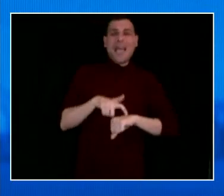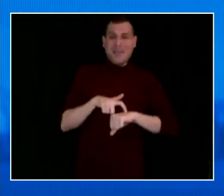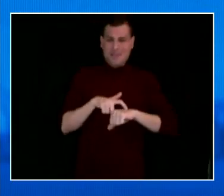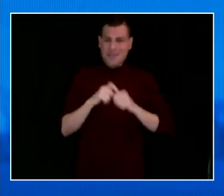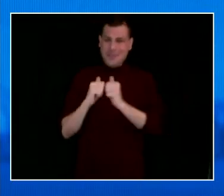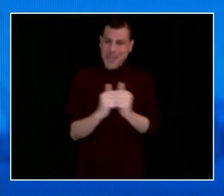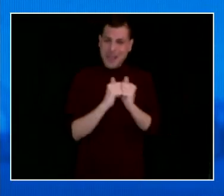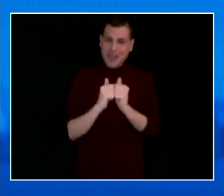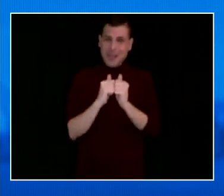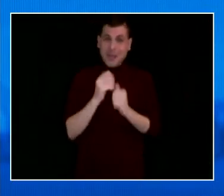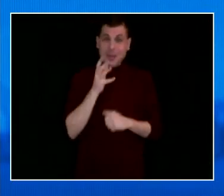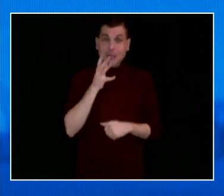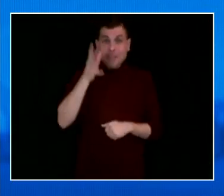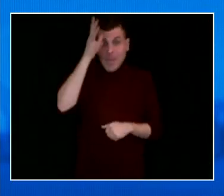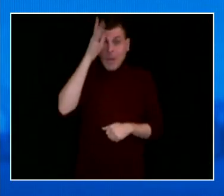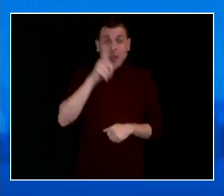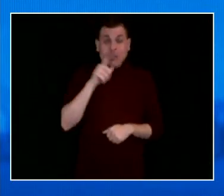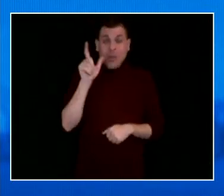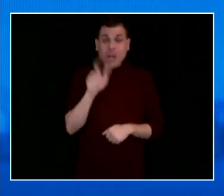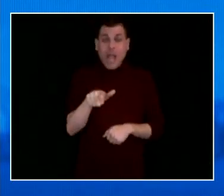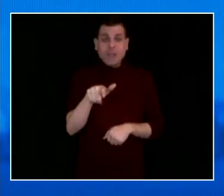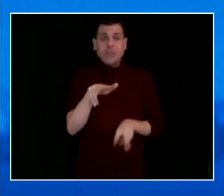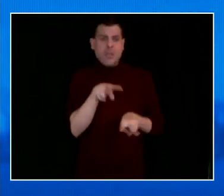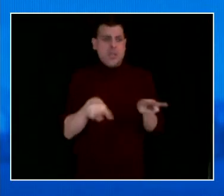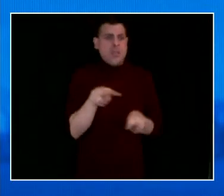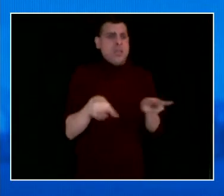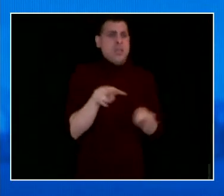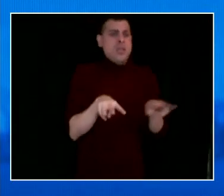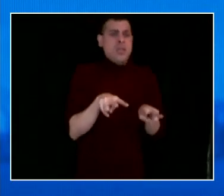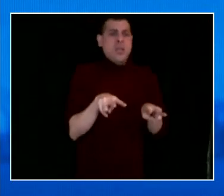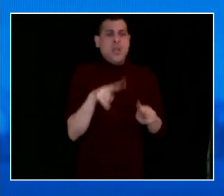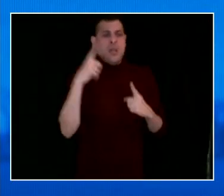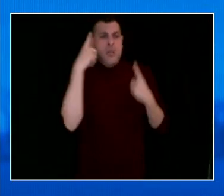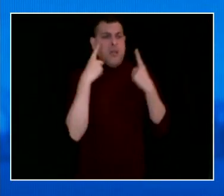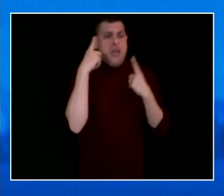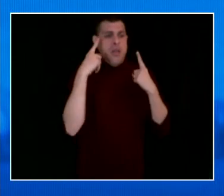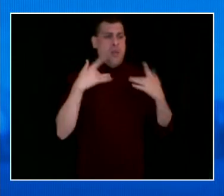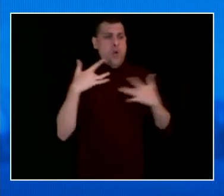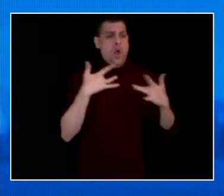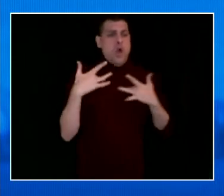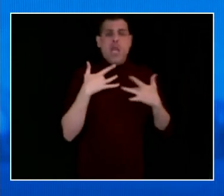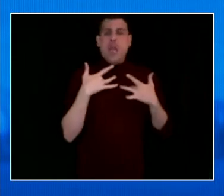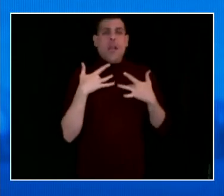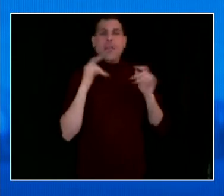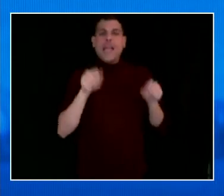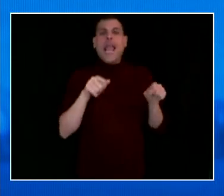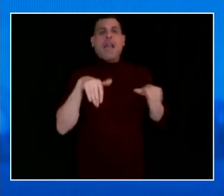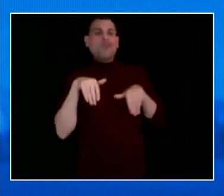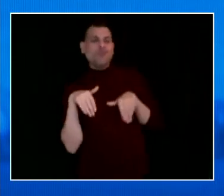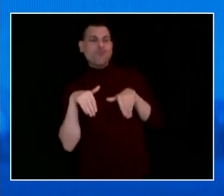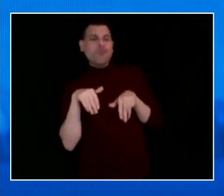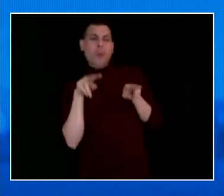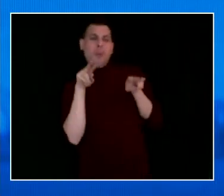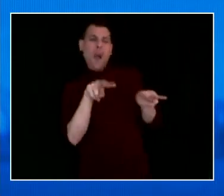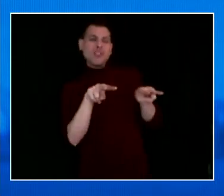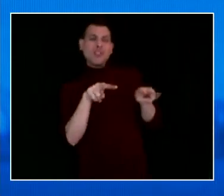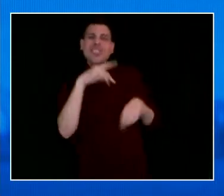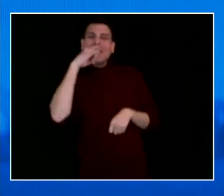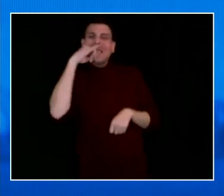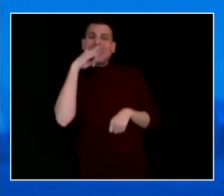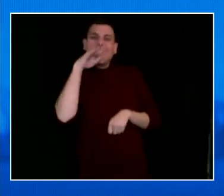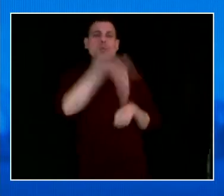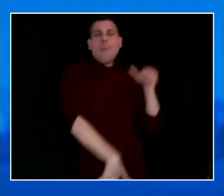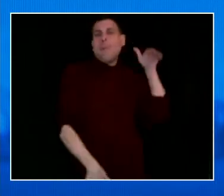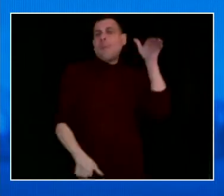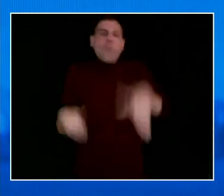can actually see and watch the chance of their child swimming a lap across the pool without floaties. Good